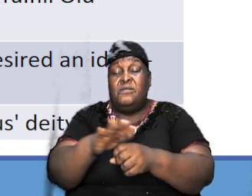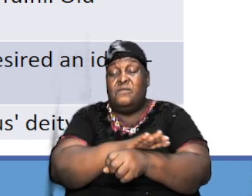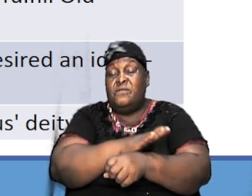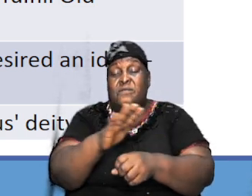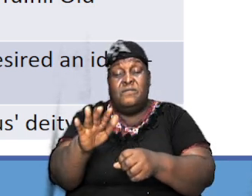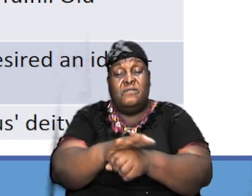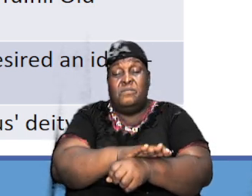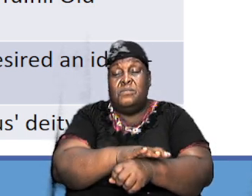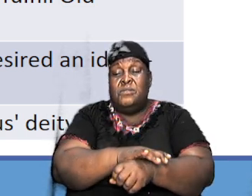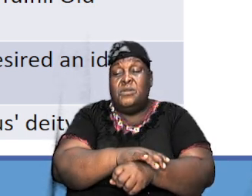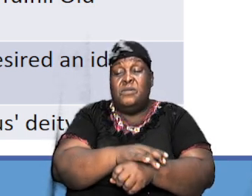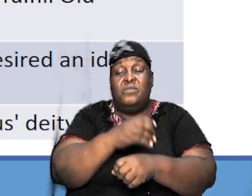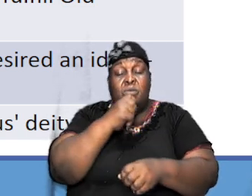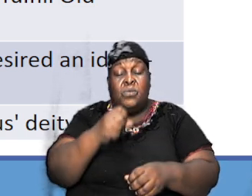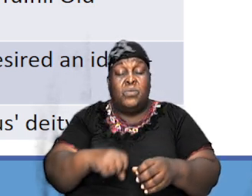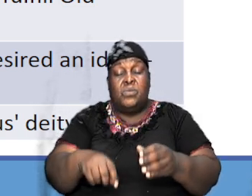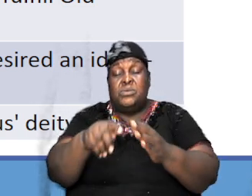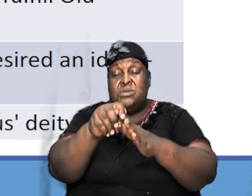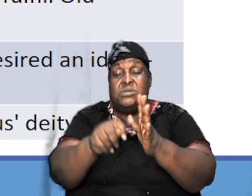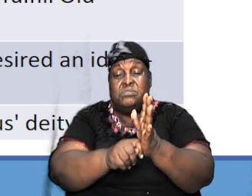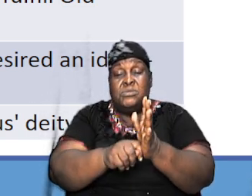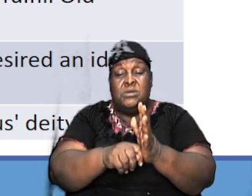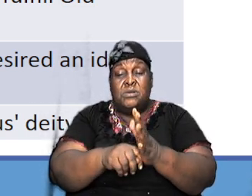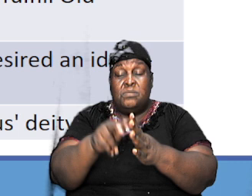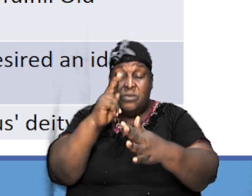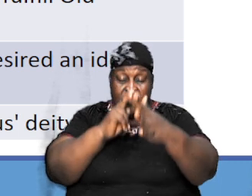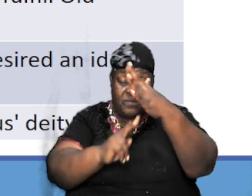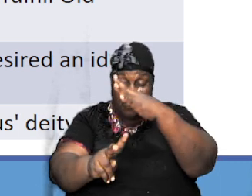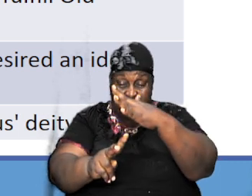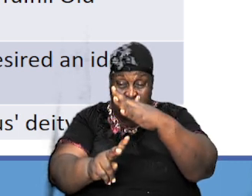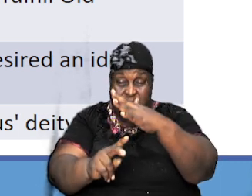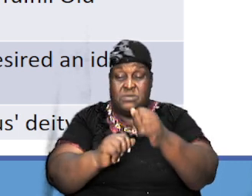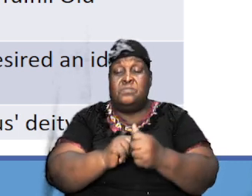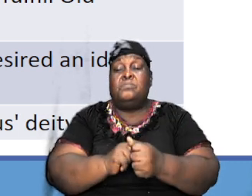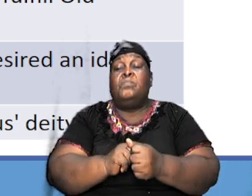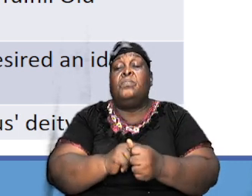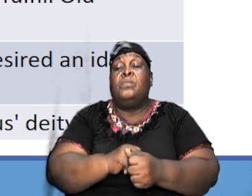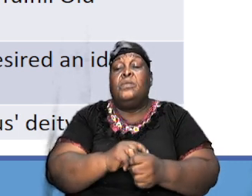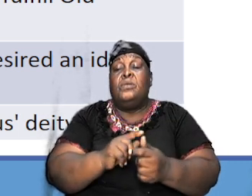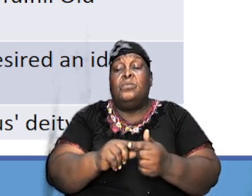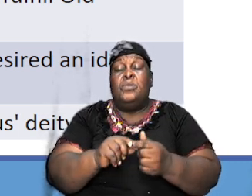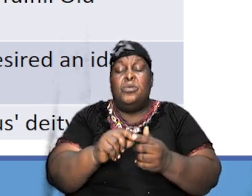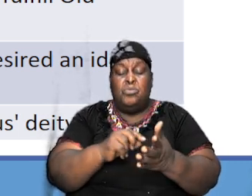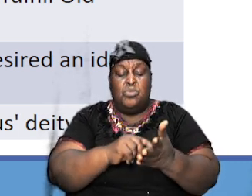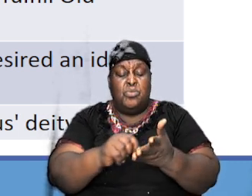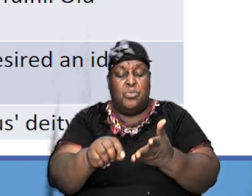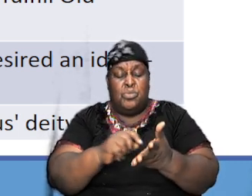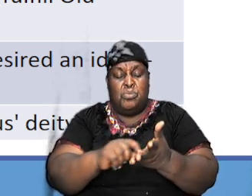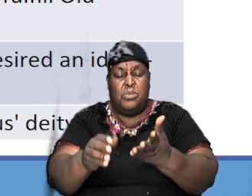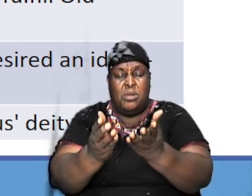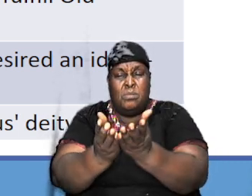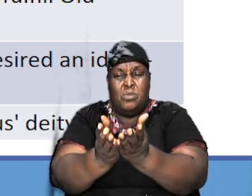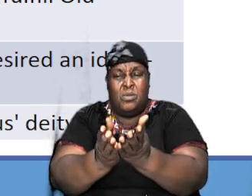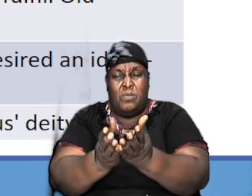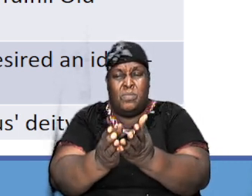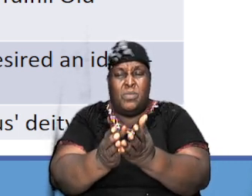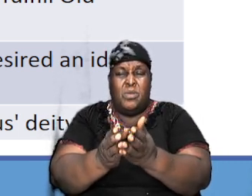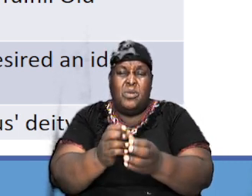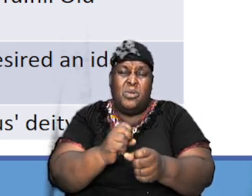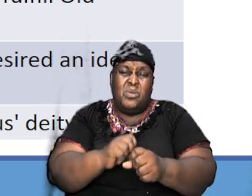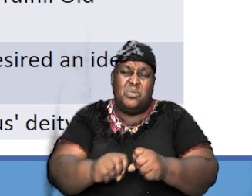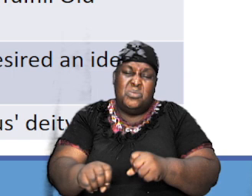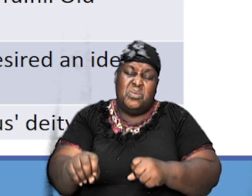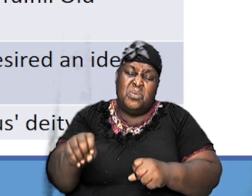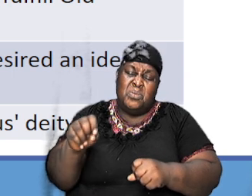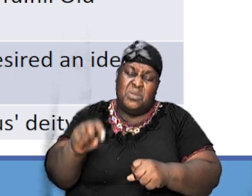Testament prophecies. And so when you read the book of Matthew, you will hear him say that, so that this